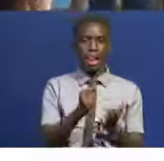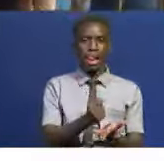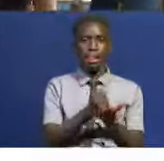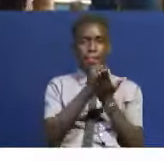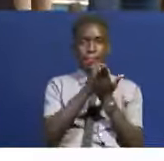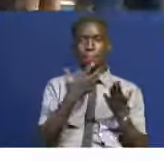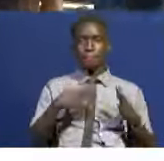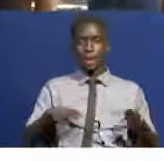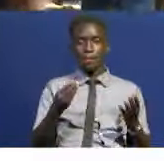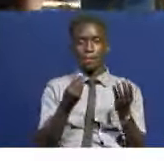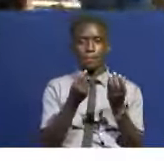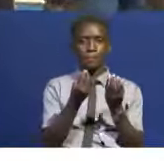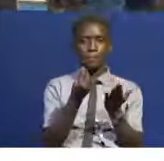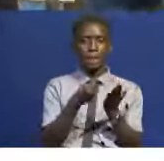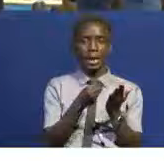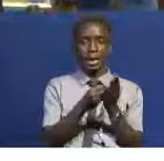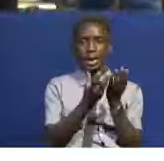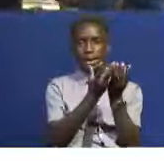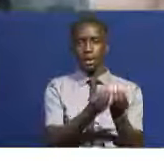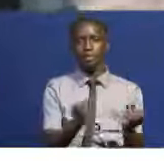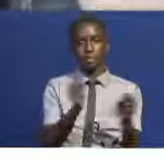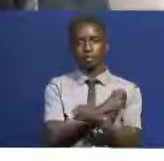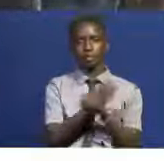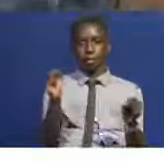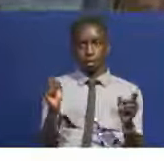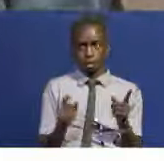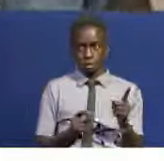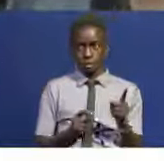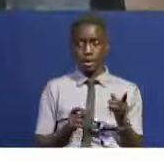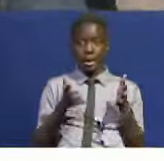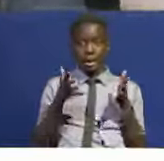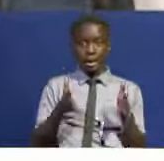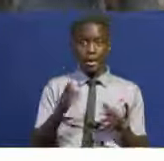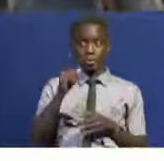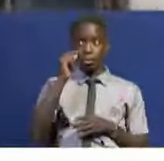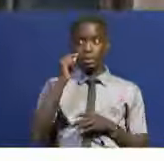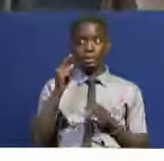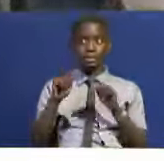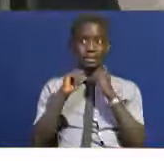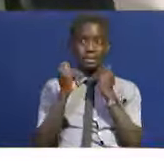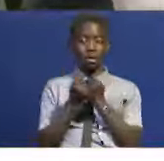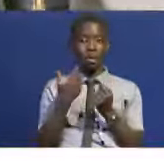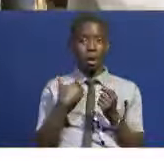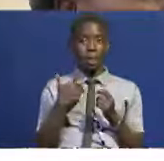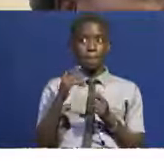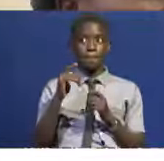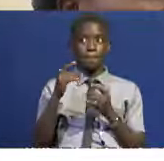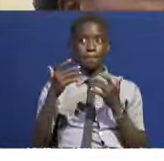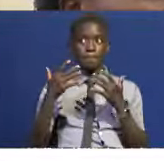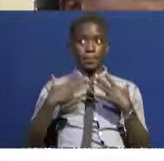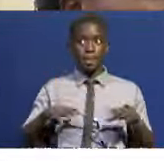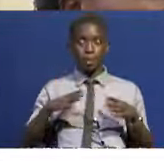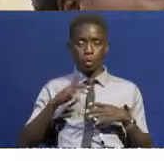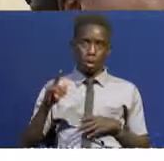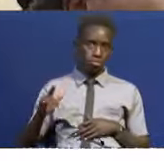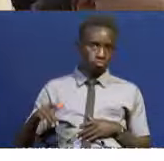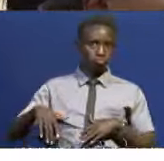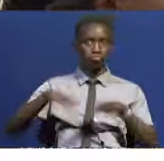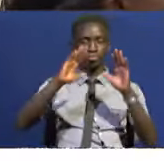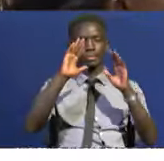Mombasa County government says it is preparing to flag off a team of Kenyans who are set to work abroad. New reforms